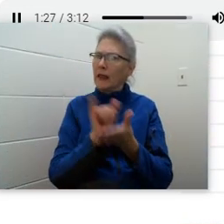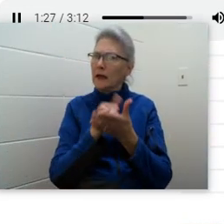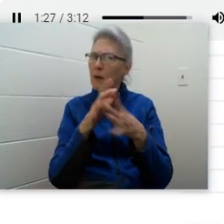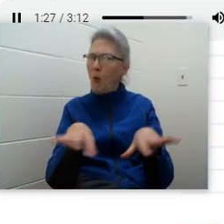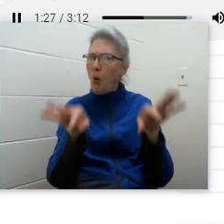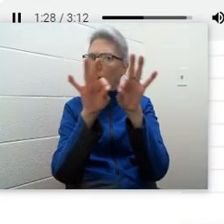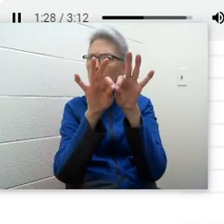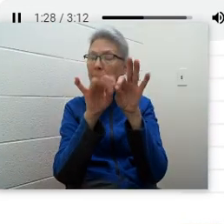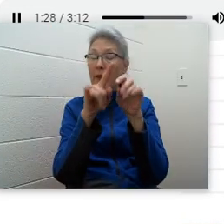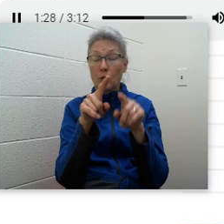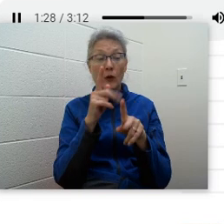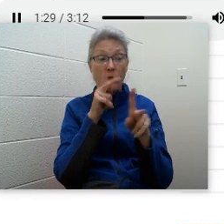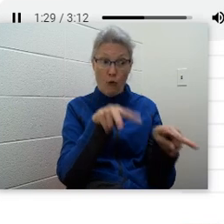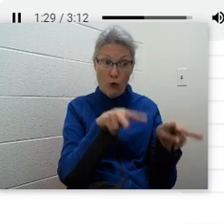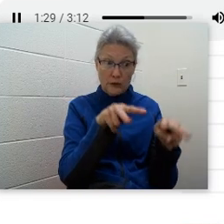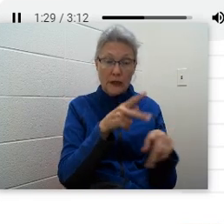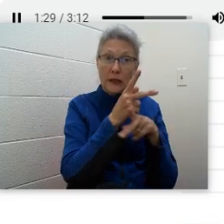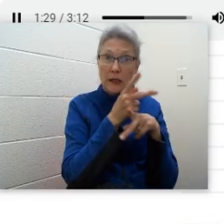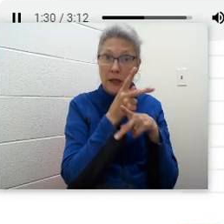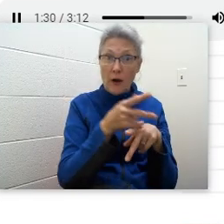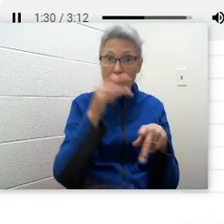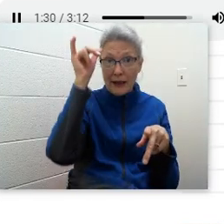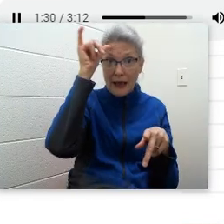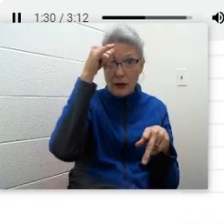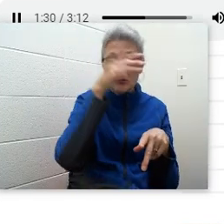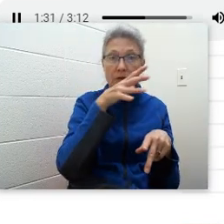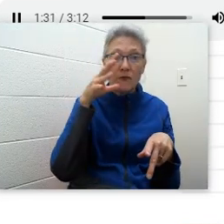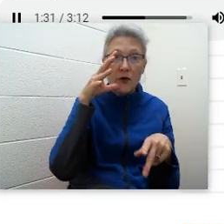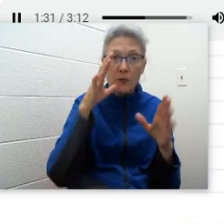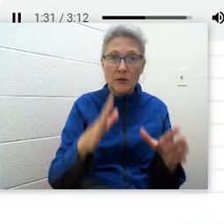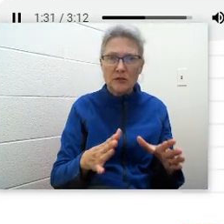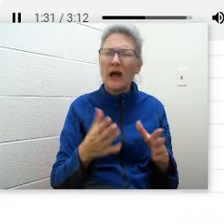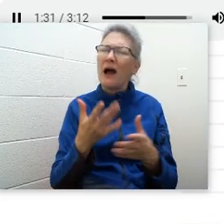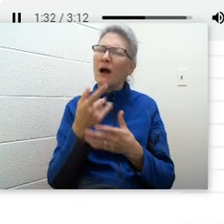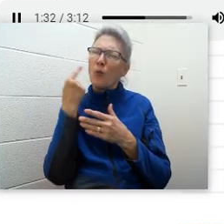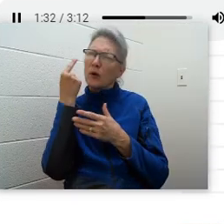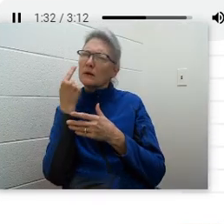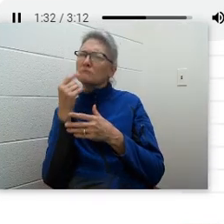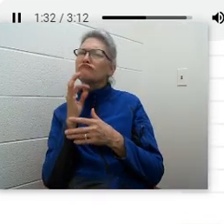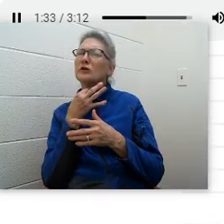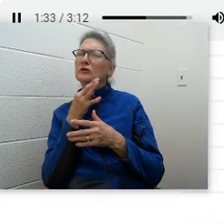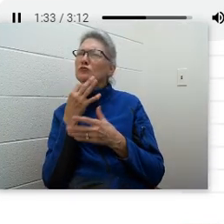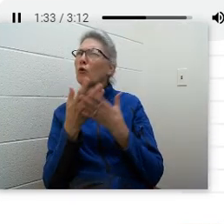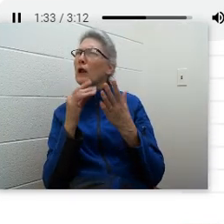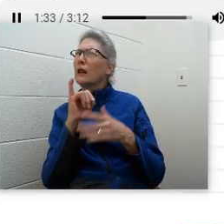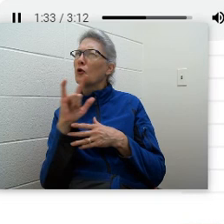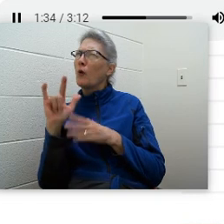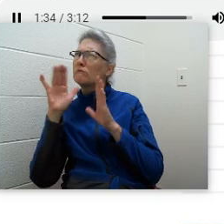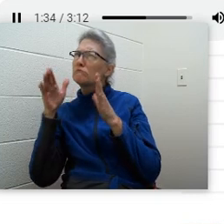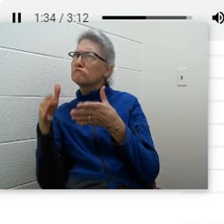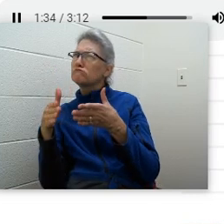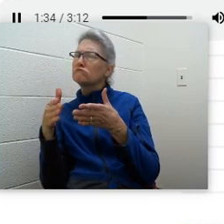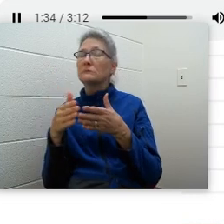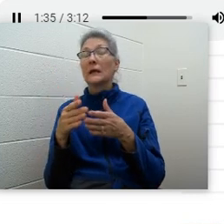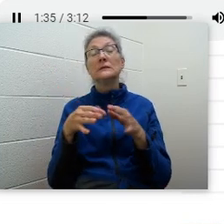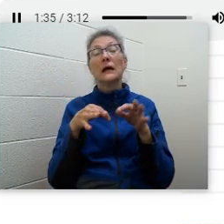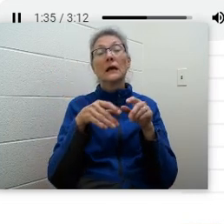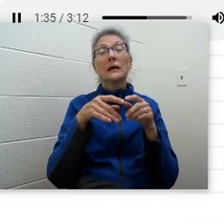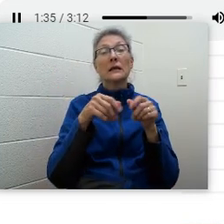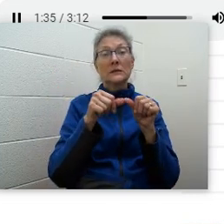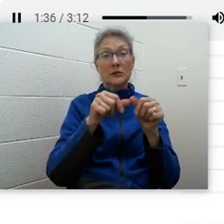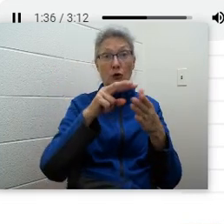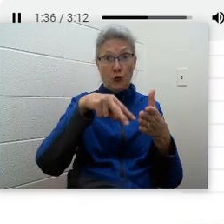So they have to really focus in on that. I wonder what Illinois has to focus in on. As I continue reading the